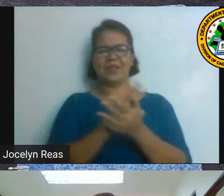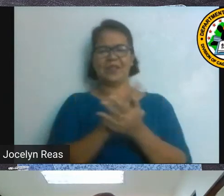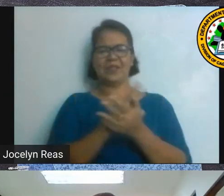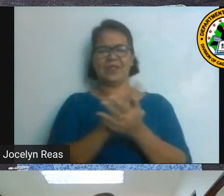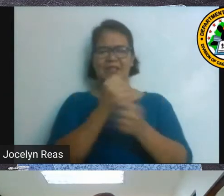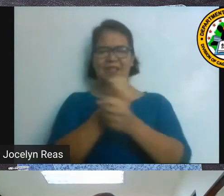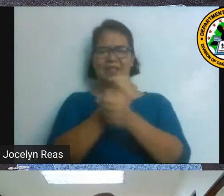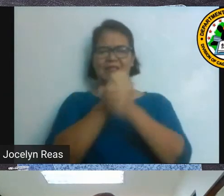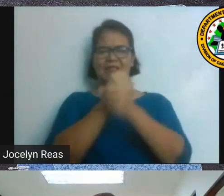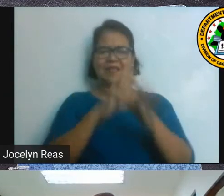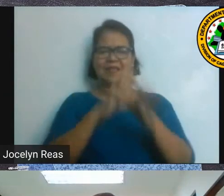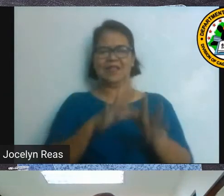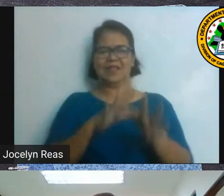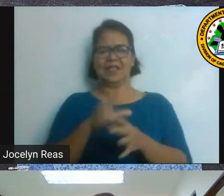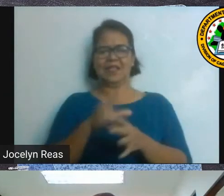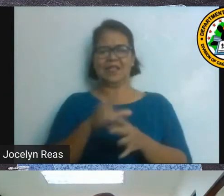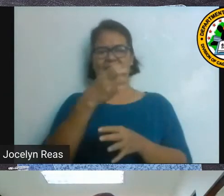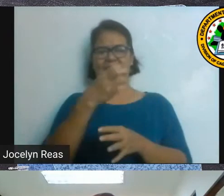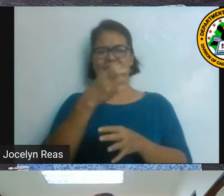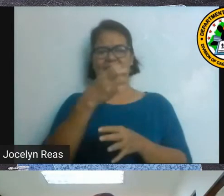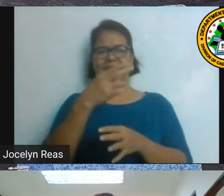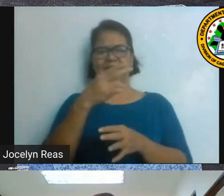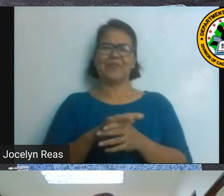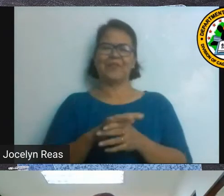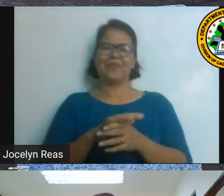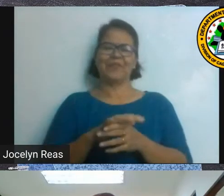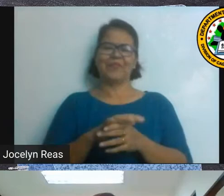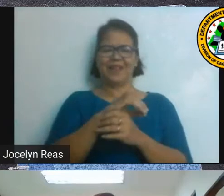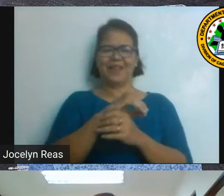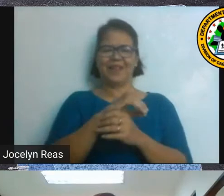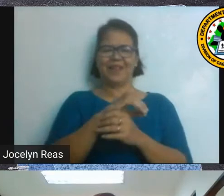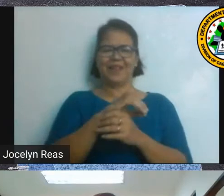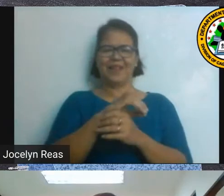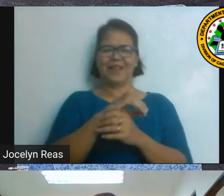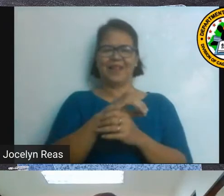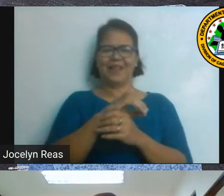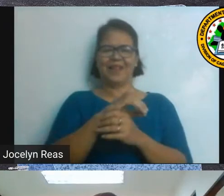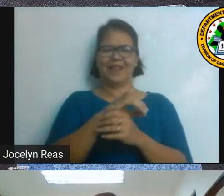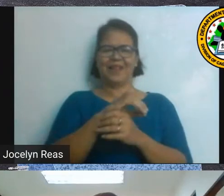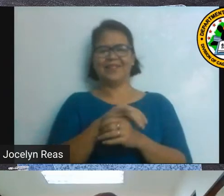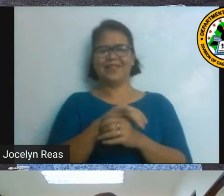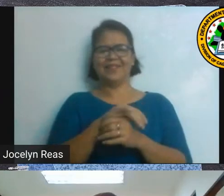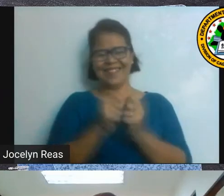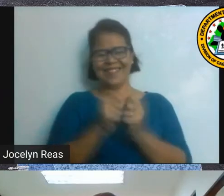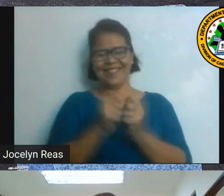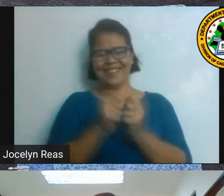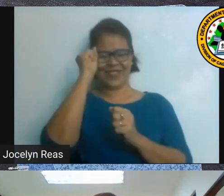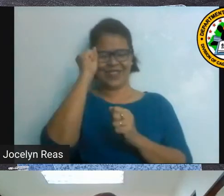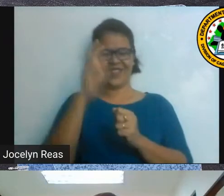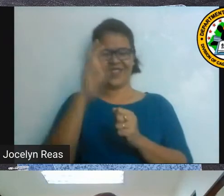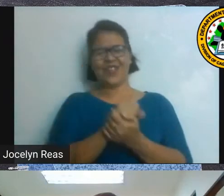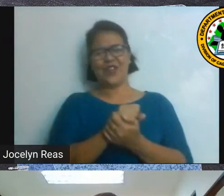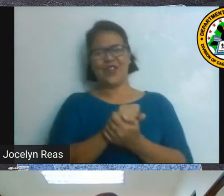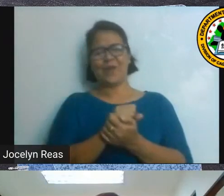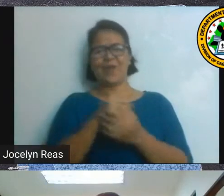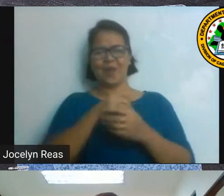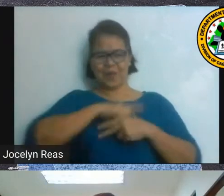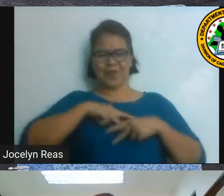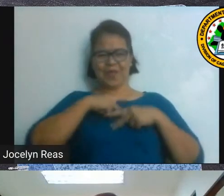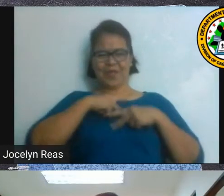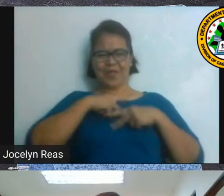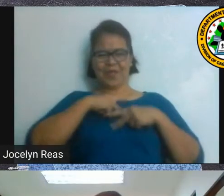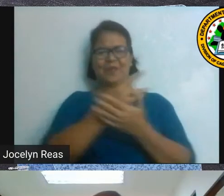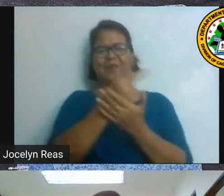for joining me today. It's also a privilege to be a part of your effort to update our